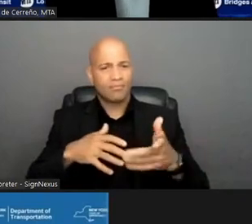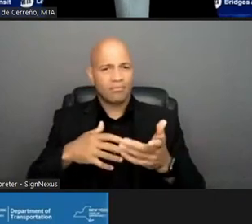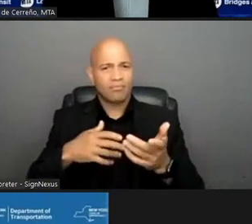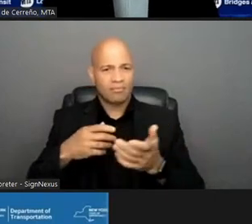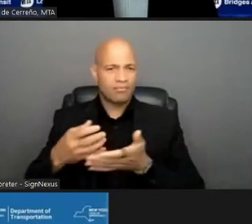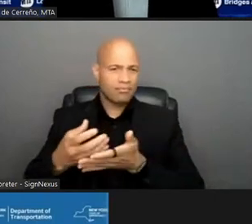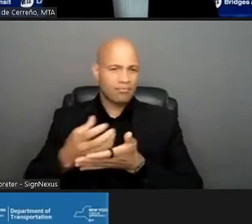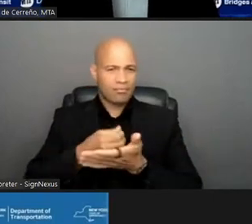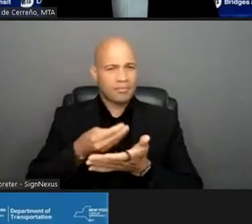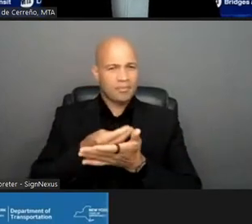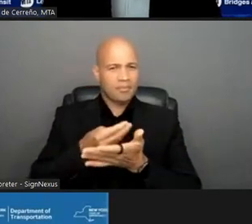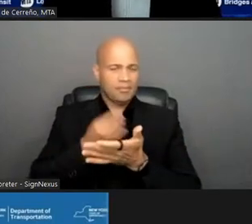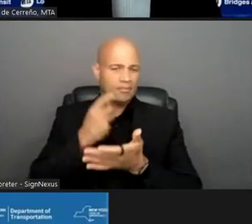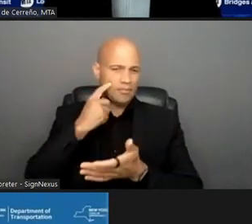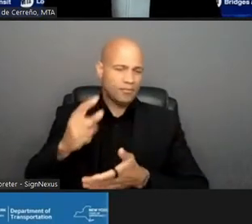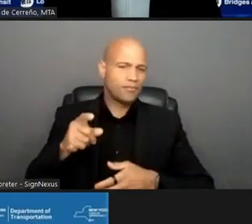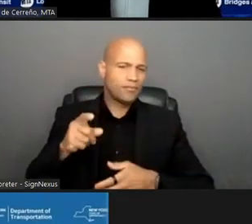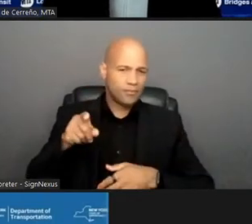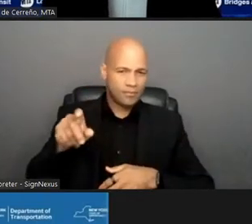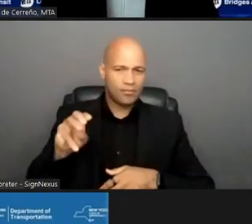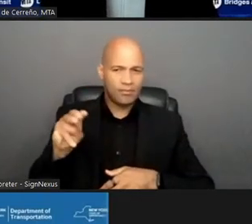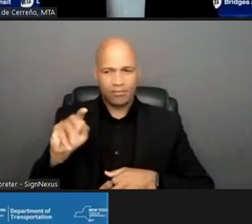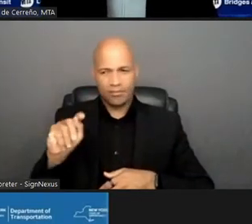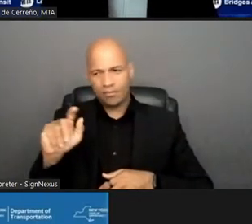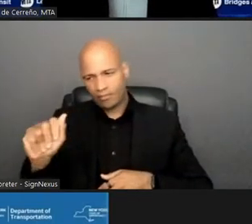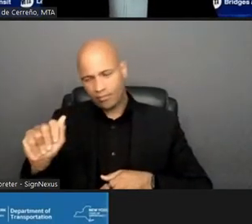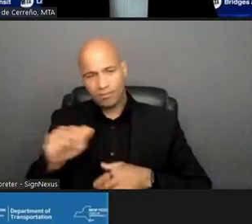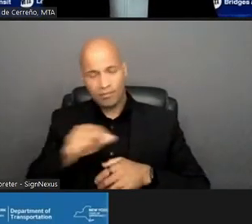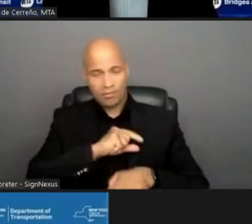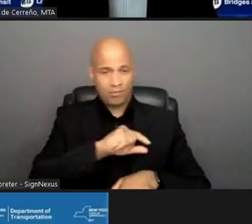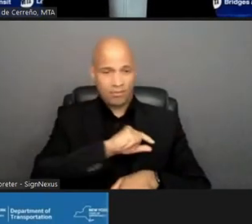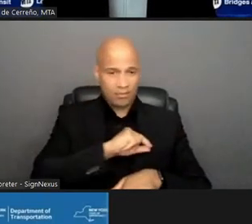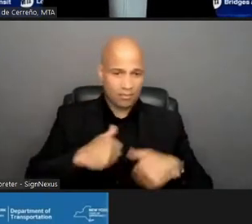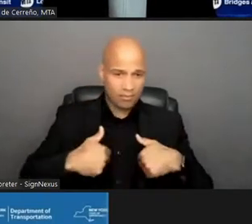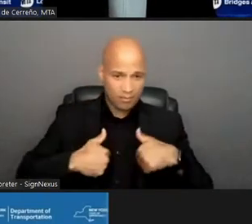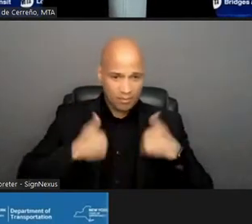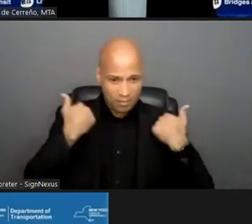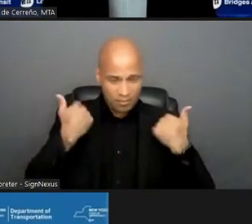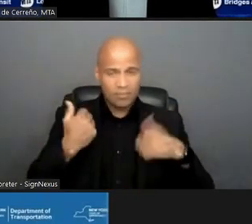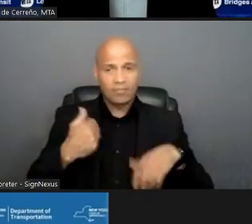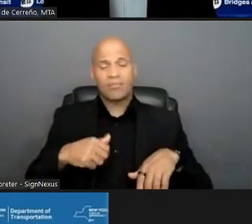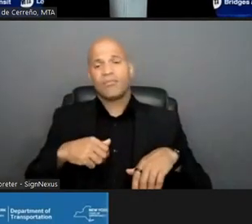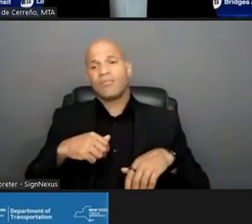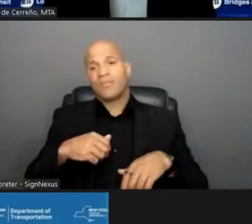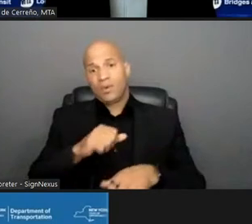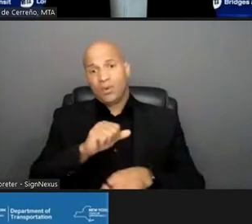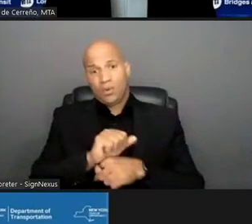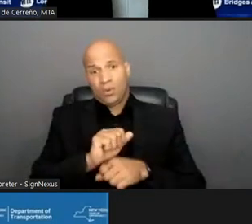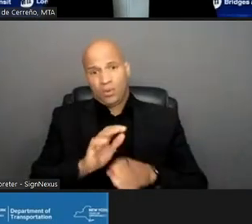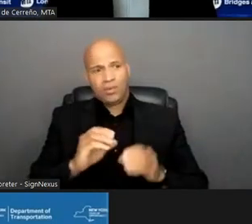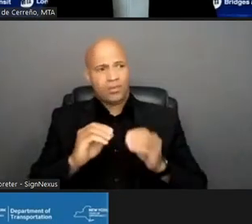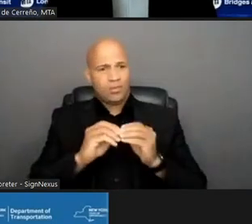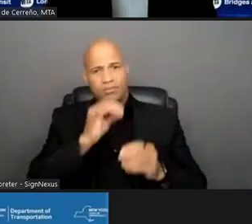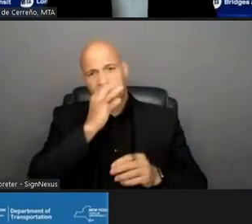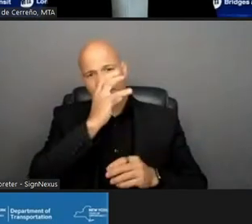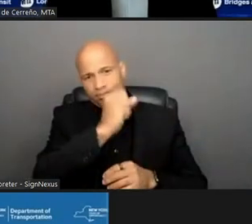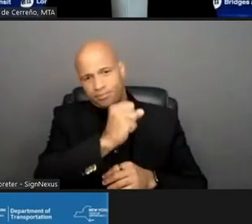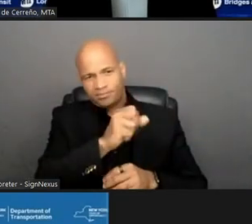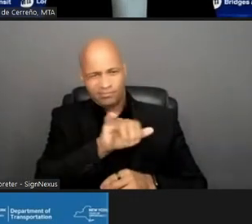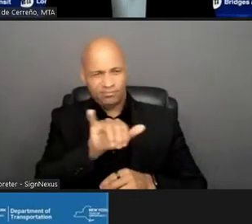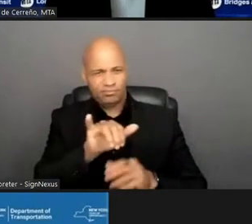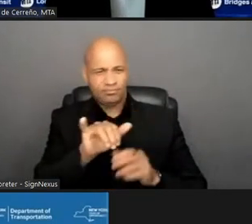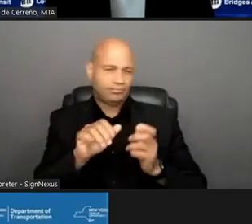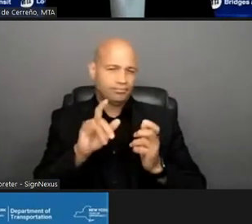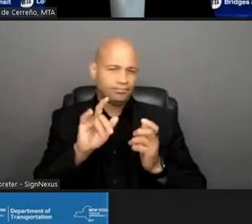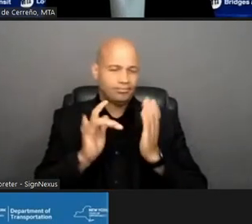MTA it will improve quality of life and make the city more attractive to workers especially in Industries such as Tech in